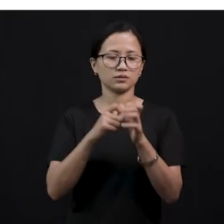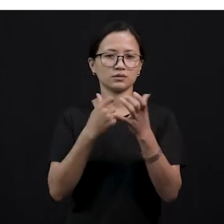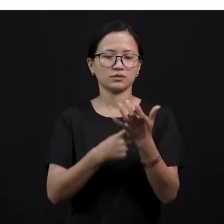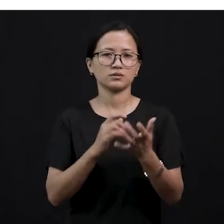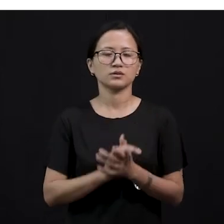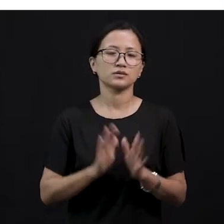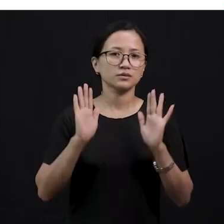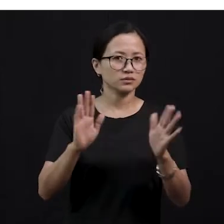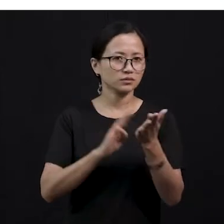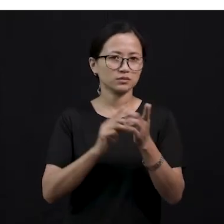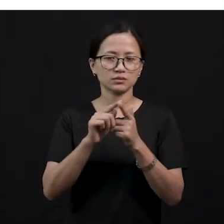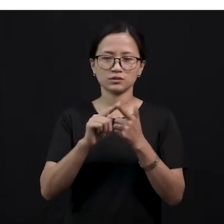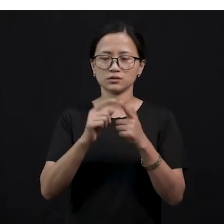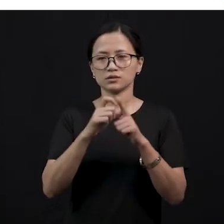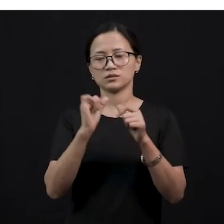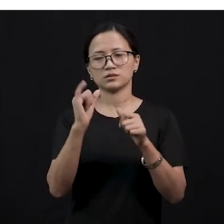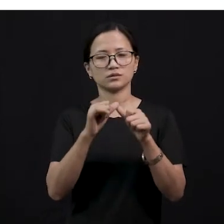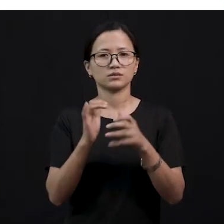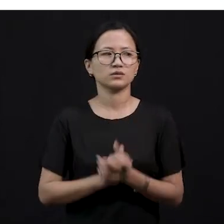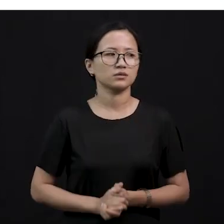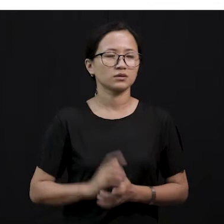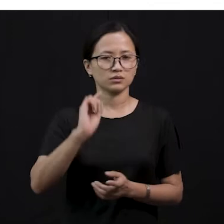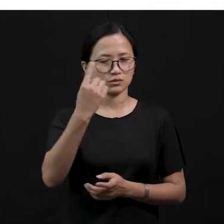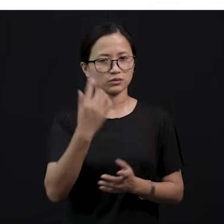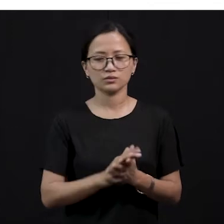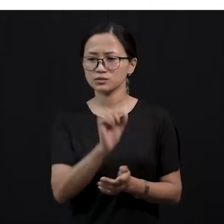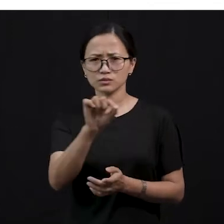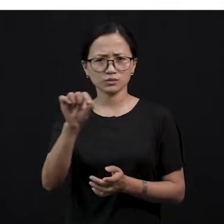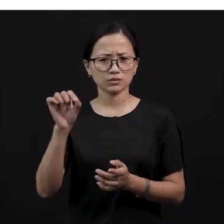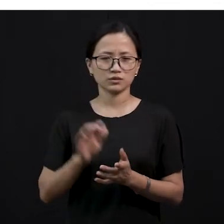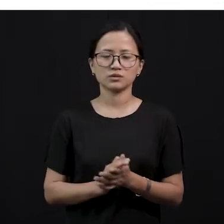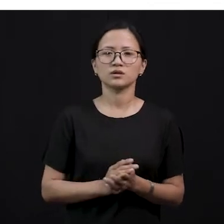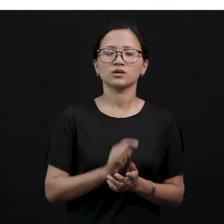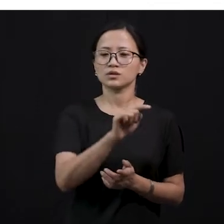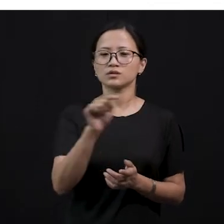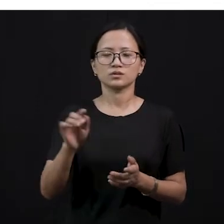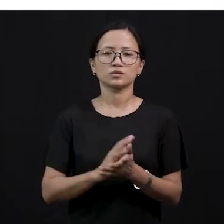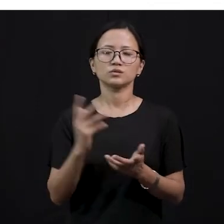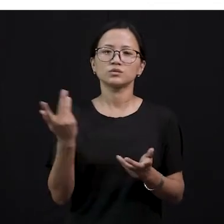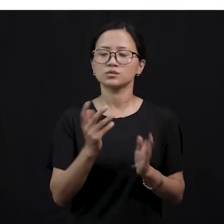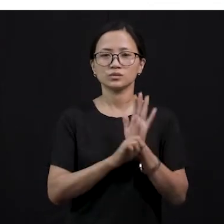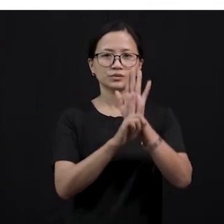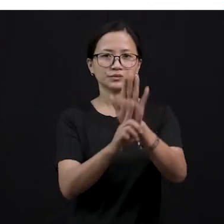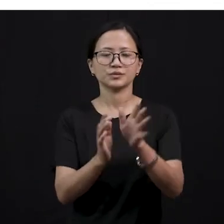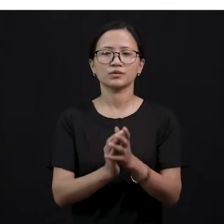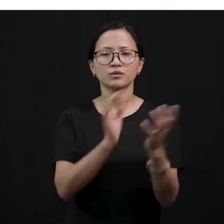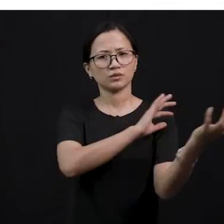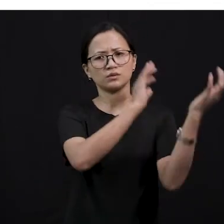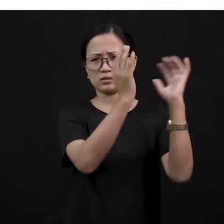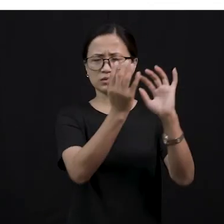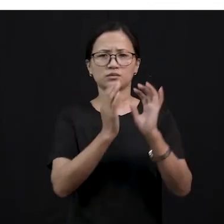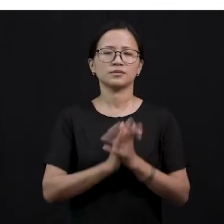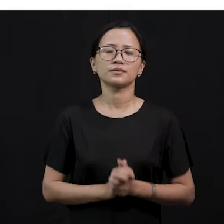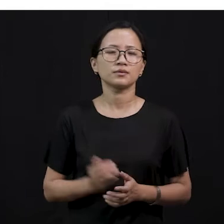is your media. Now, media is one which shows you what is happening around the world. If